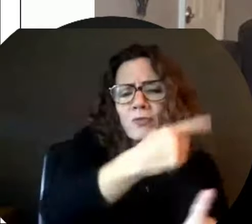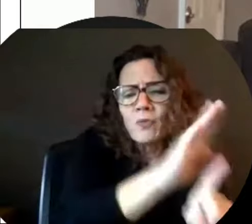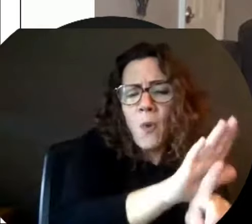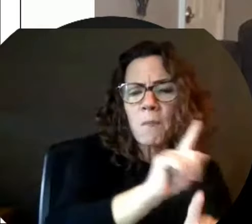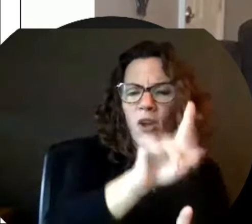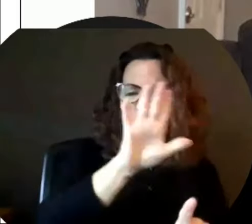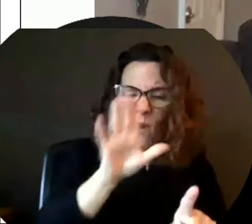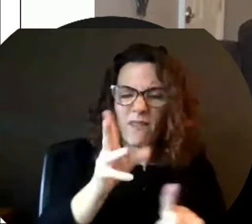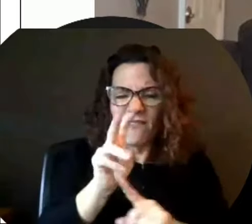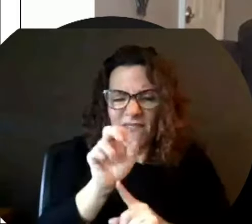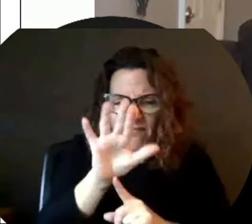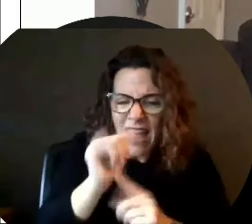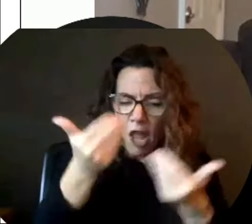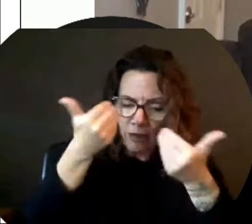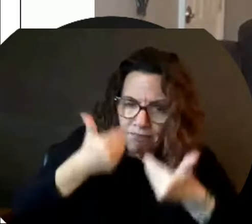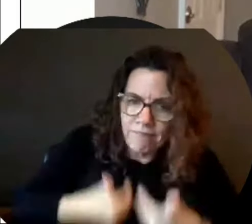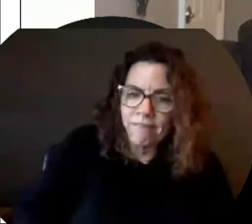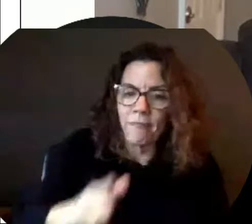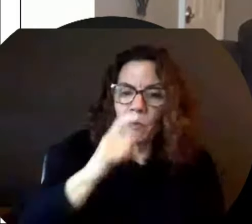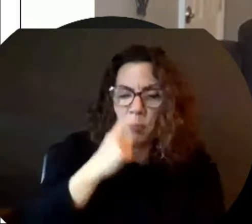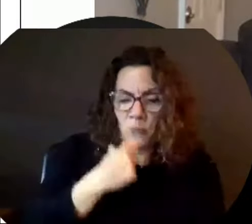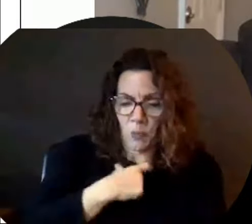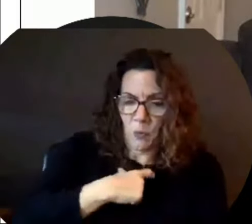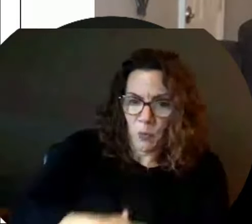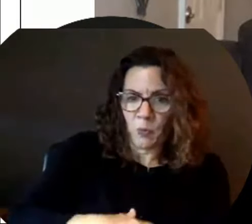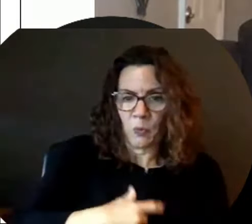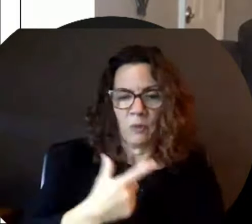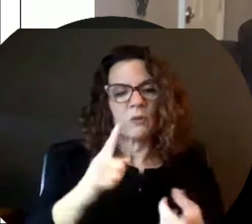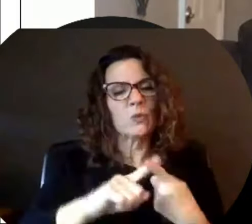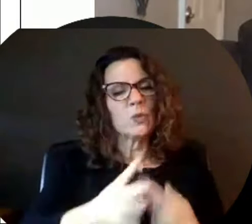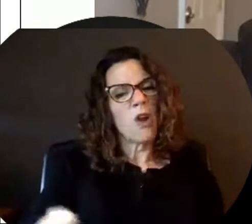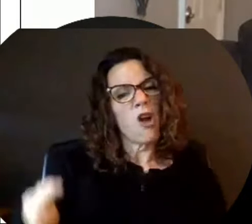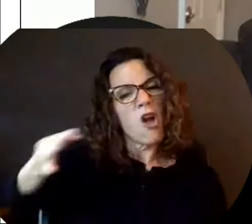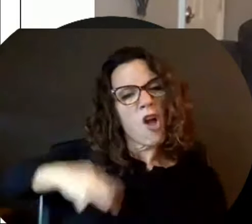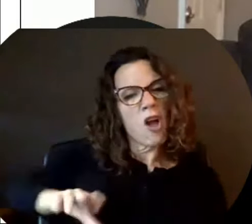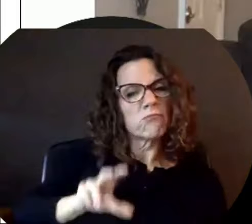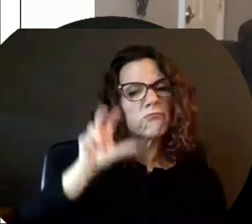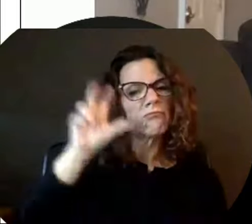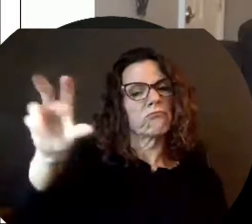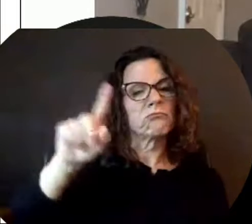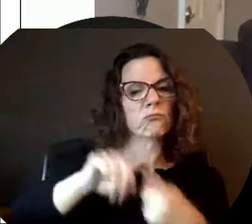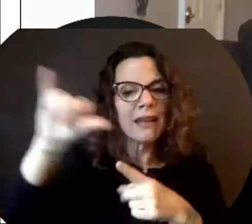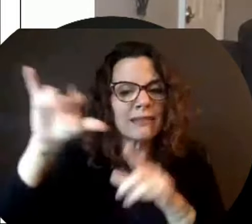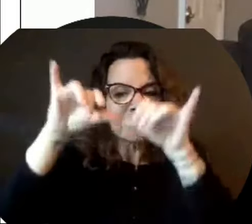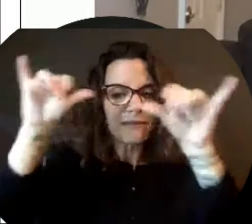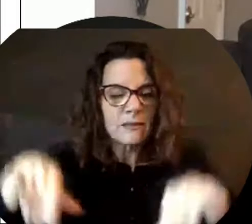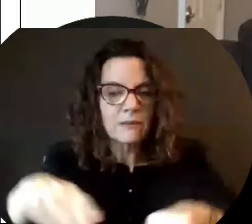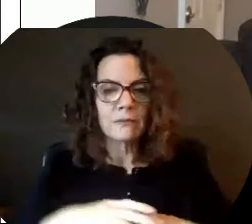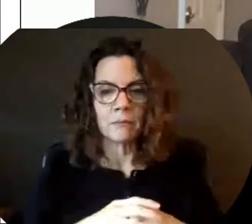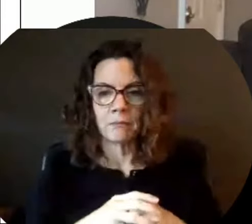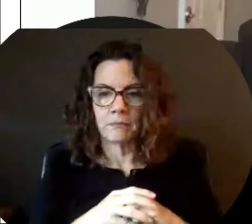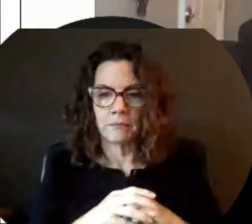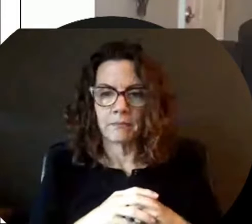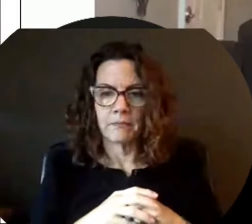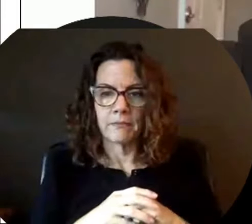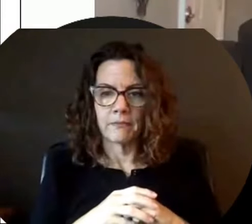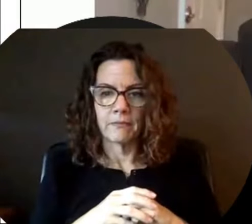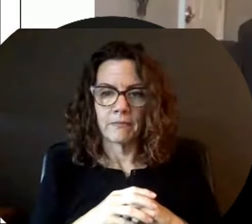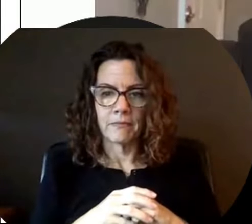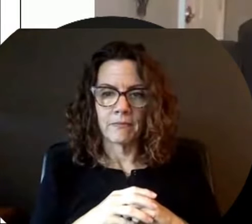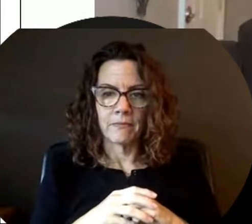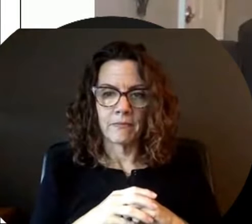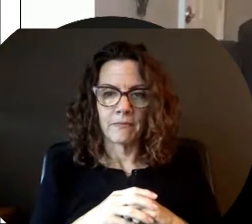like dead on point when he said that. And also made me think about like when he said disposable as well, like who is